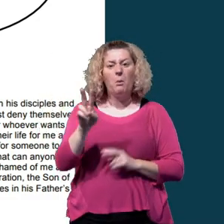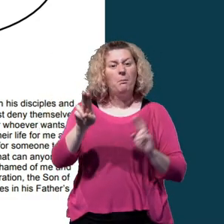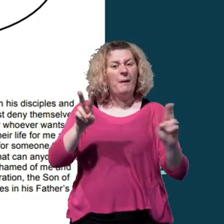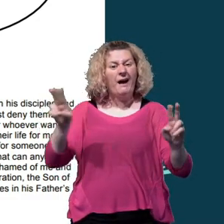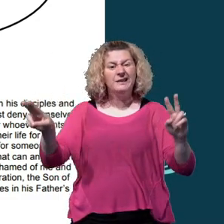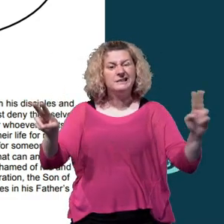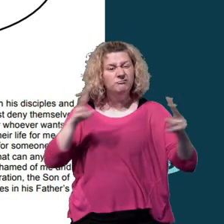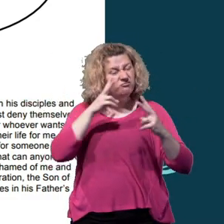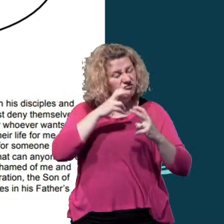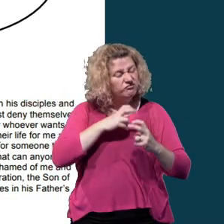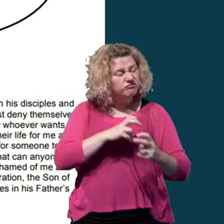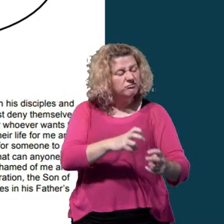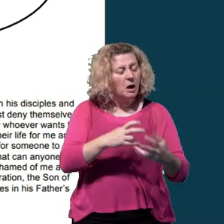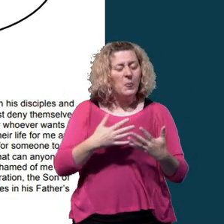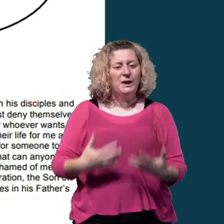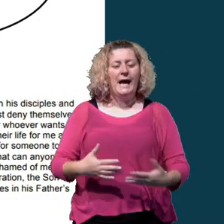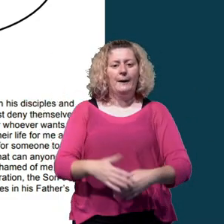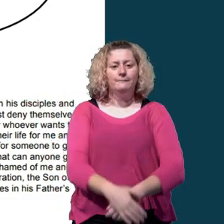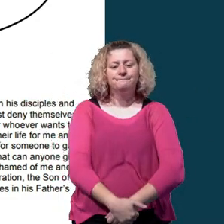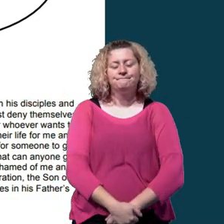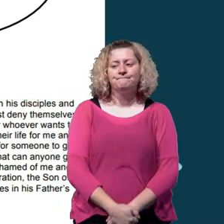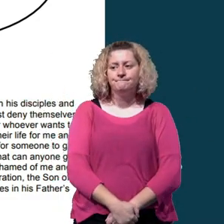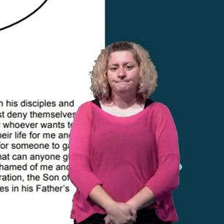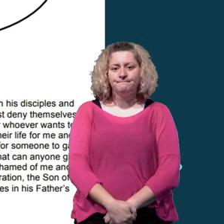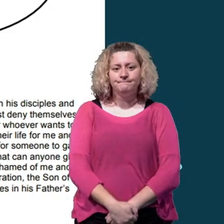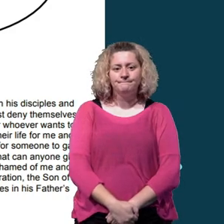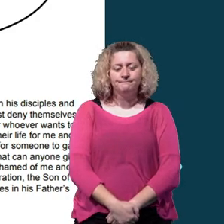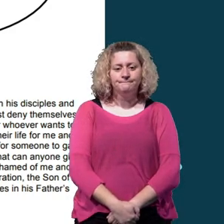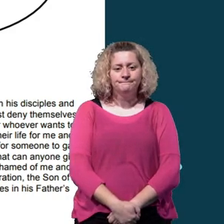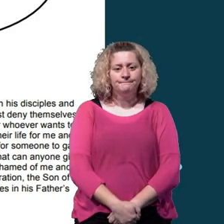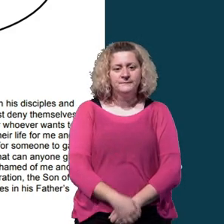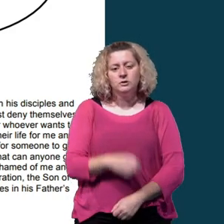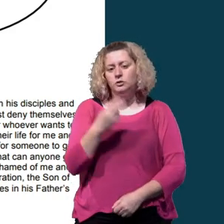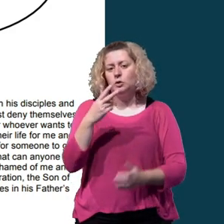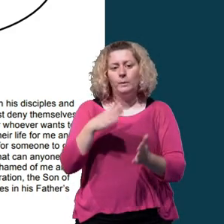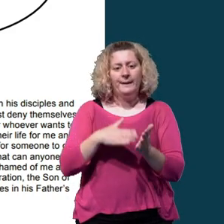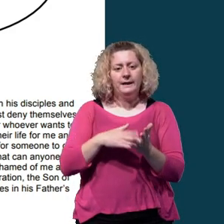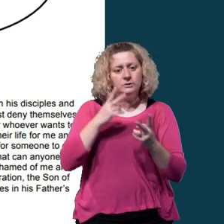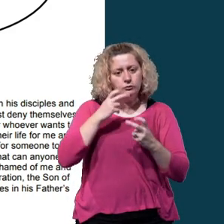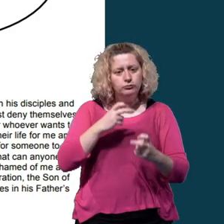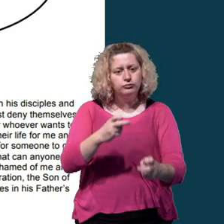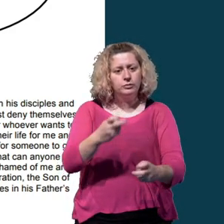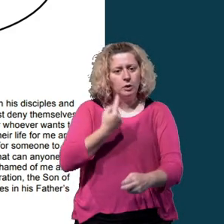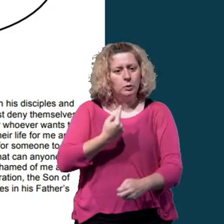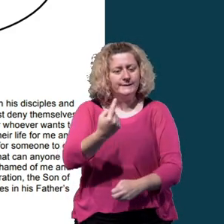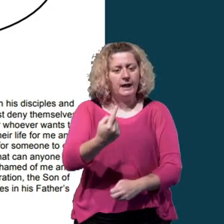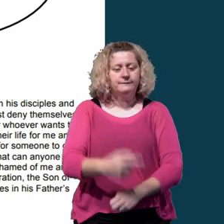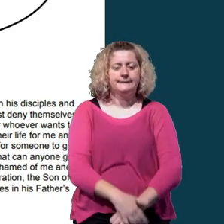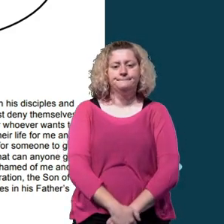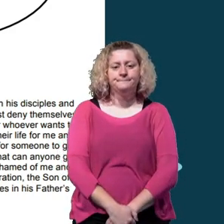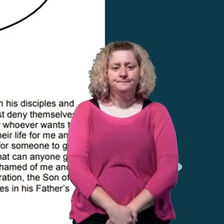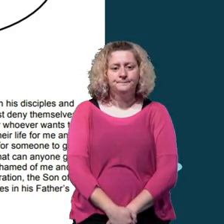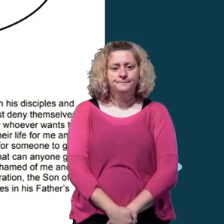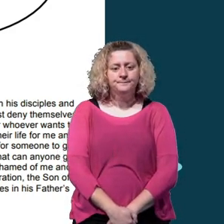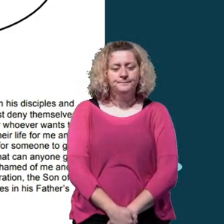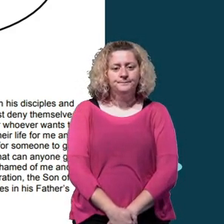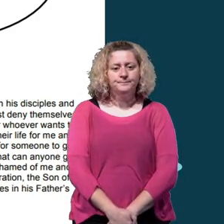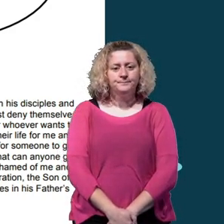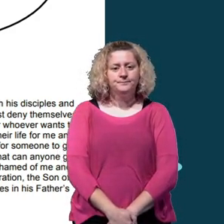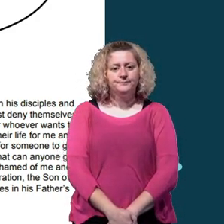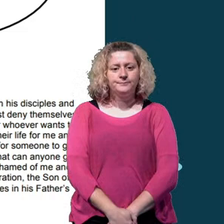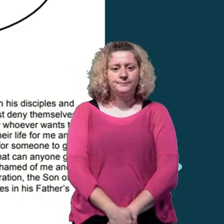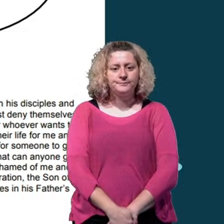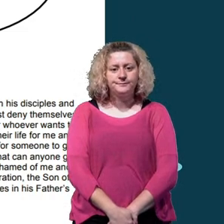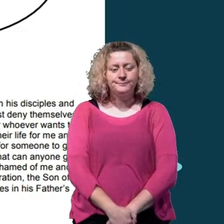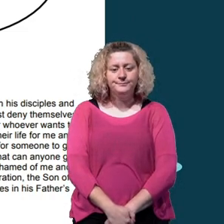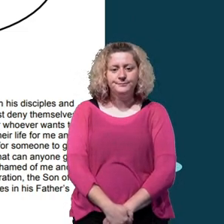see in those three sections? Got a couple of minutes. Just dig that out, please. Where is their blindness and sight to those three?